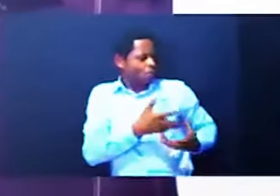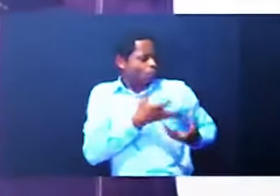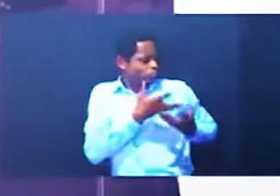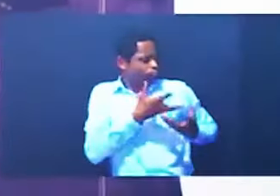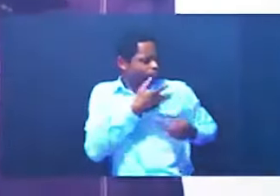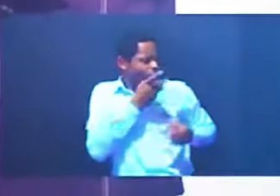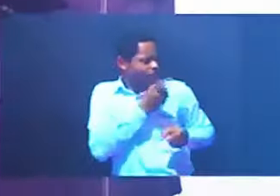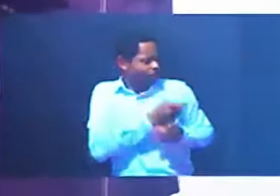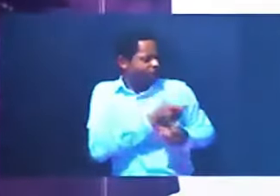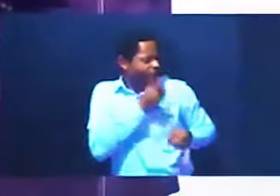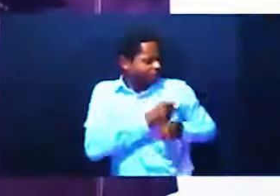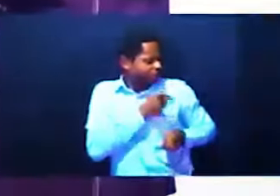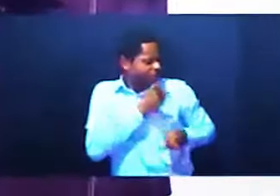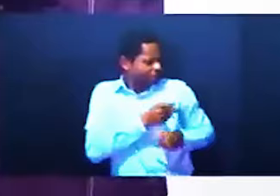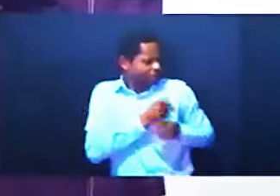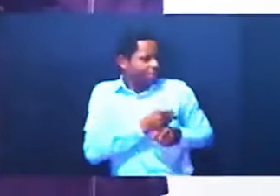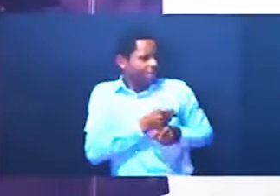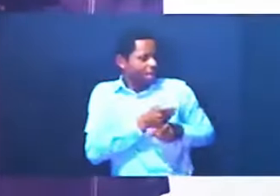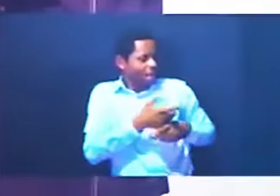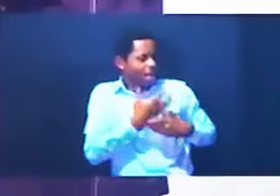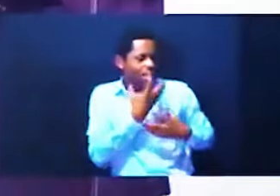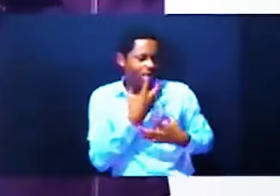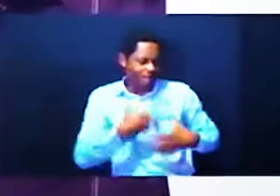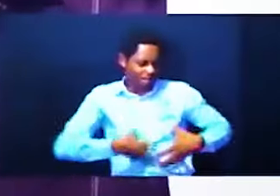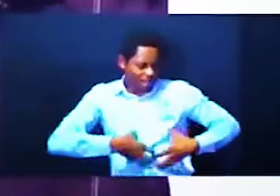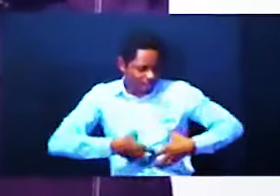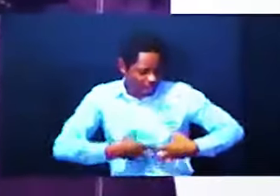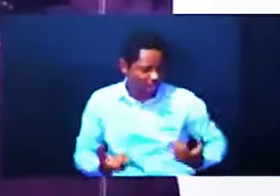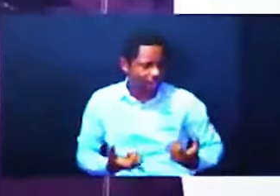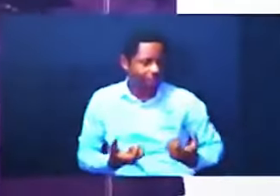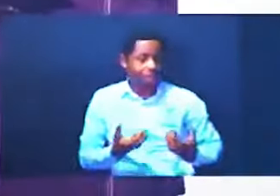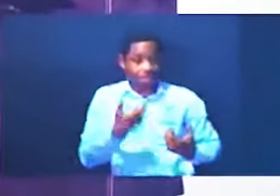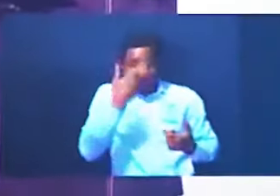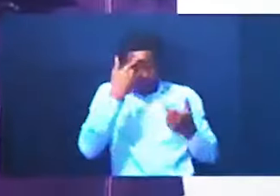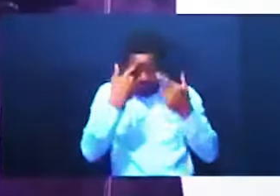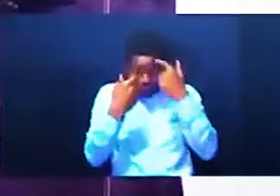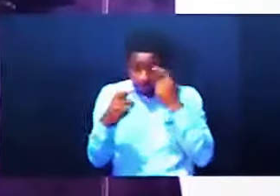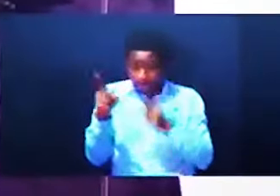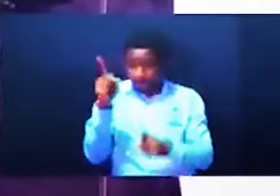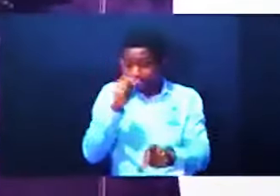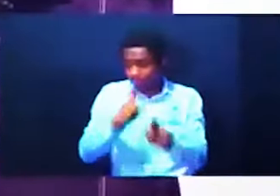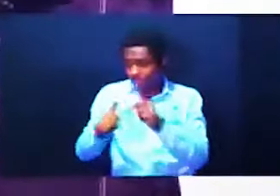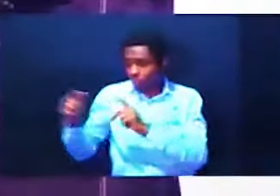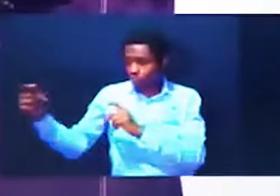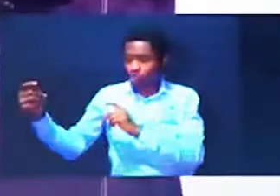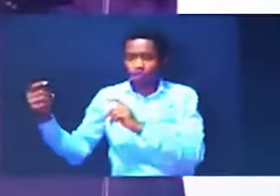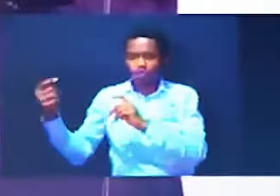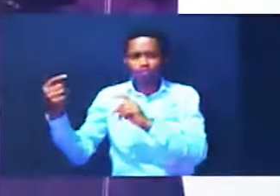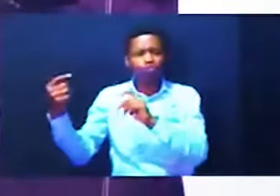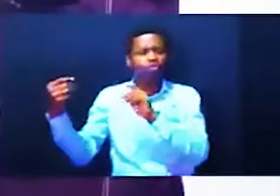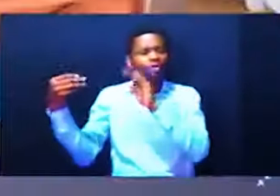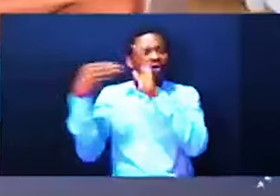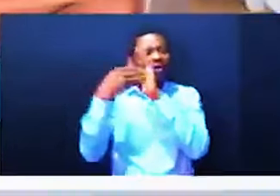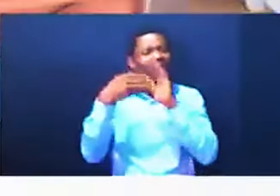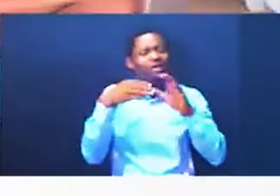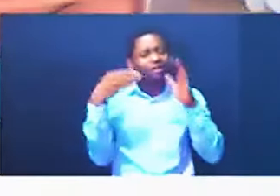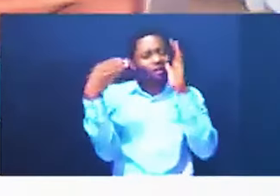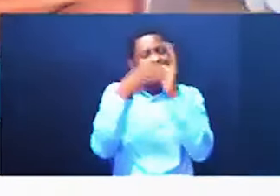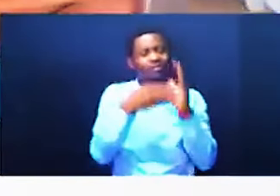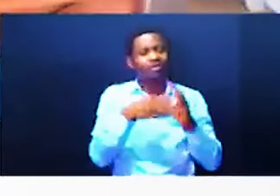or anger towards another because of a perceived or actual wrong.